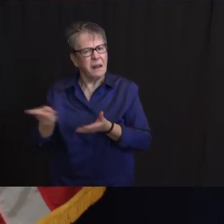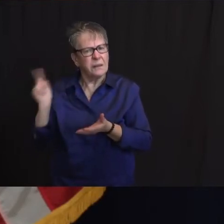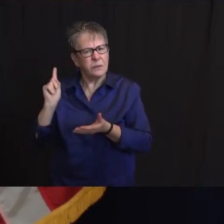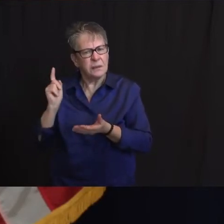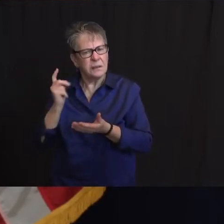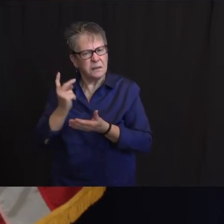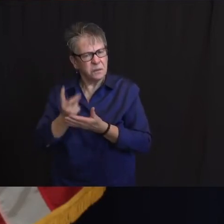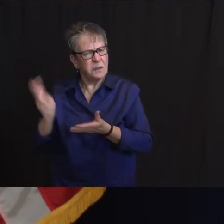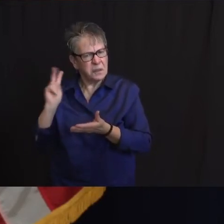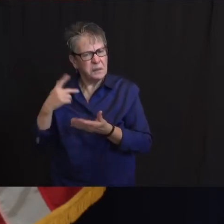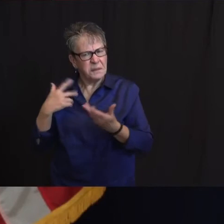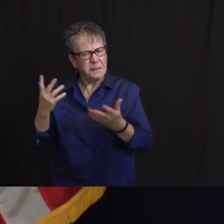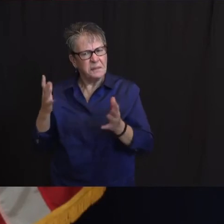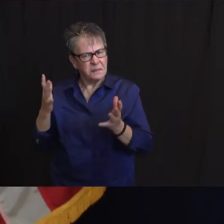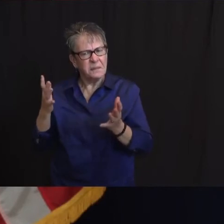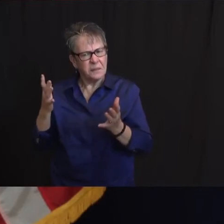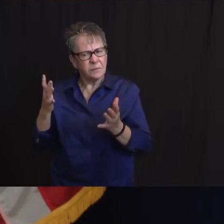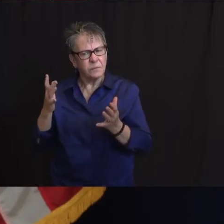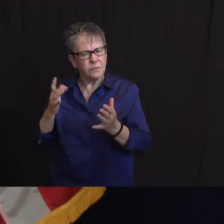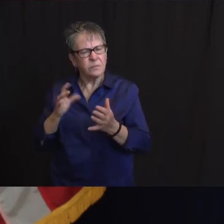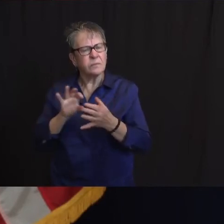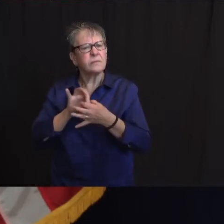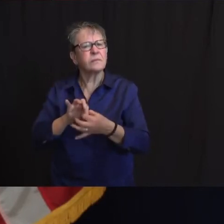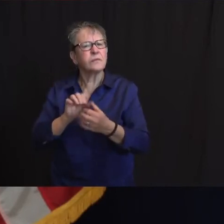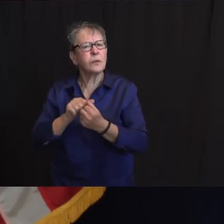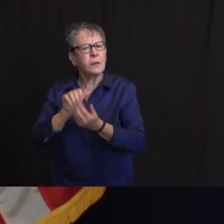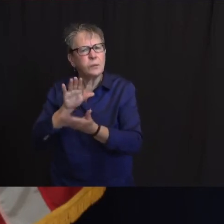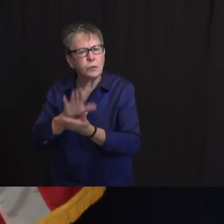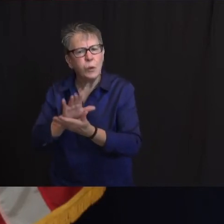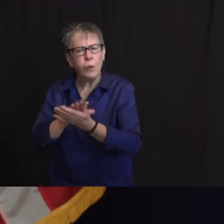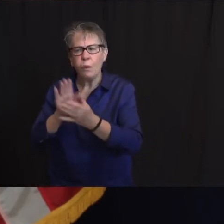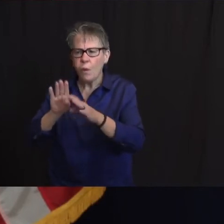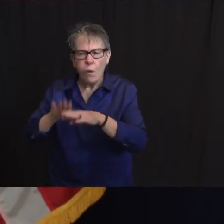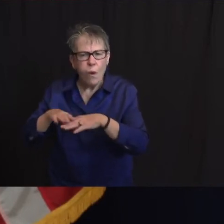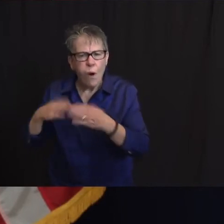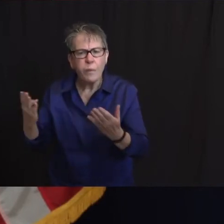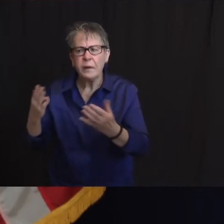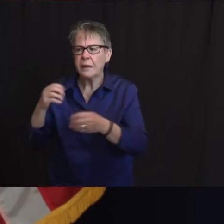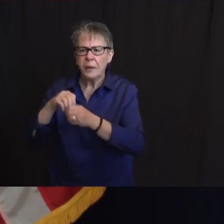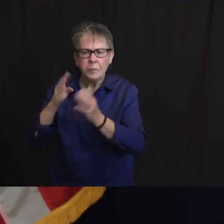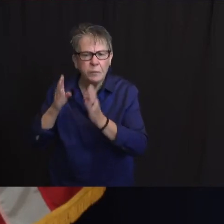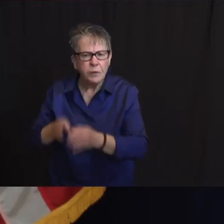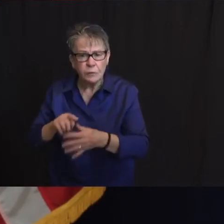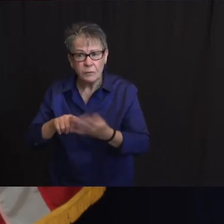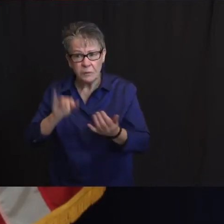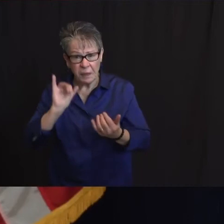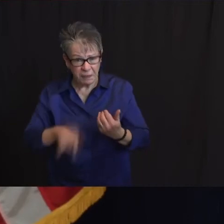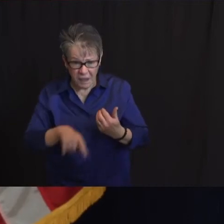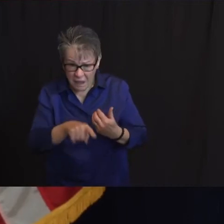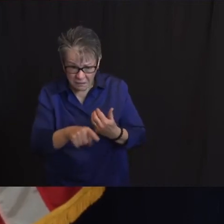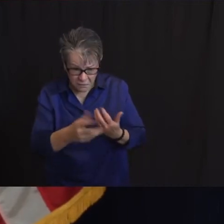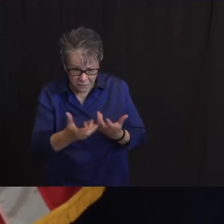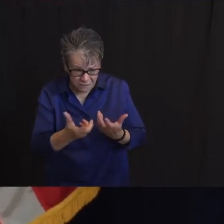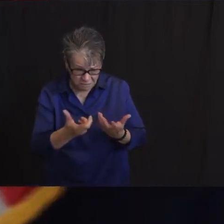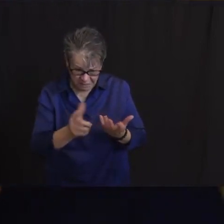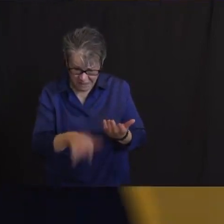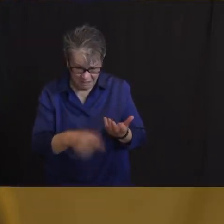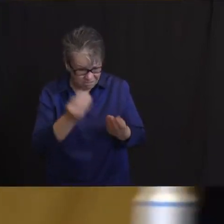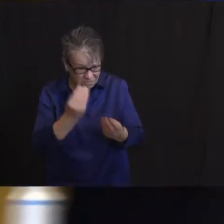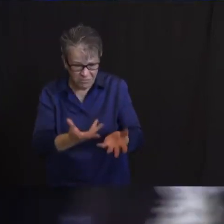with a couple minor issues. If there's some particular concern or something, I can address that. I've just